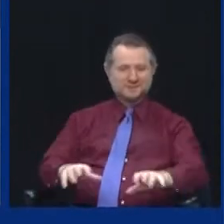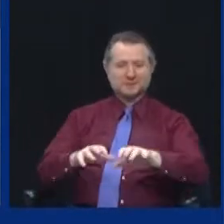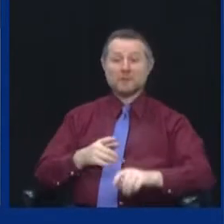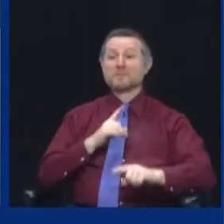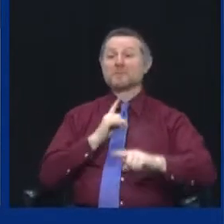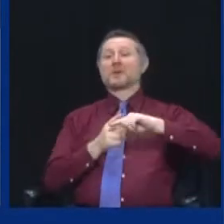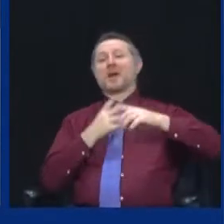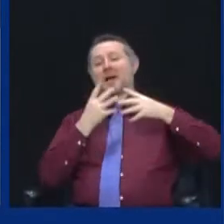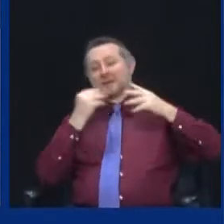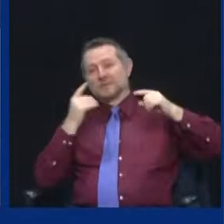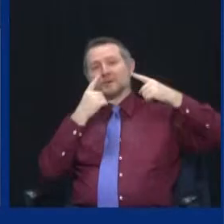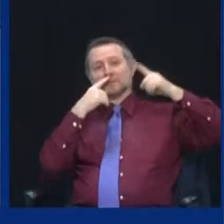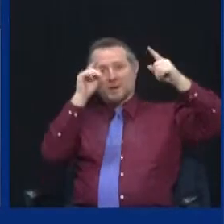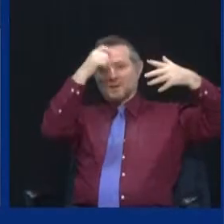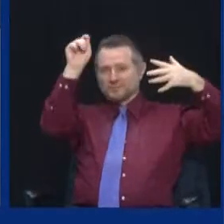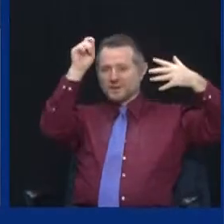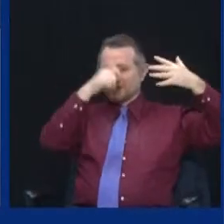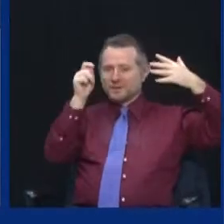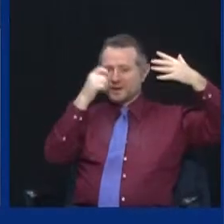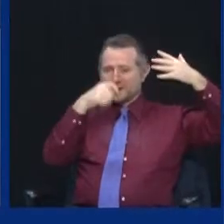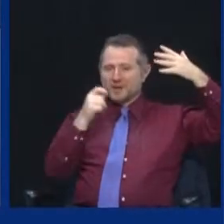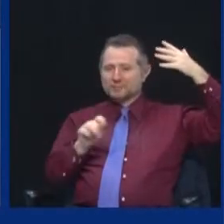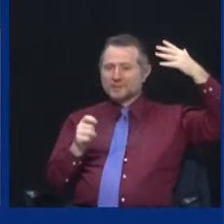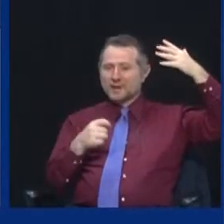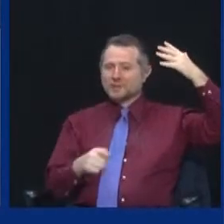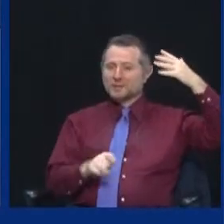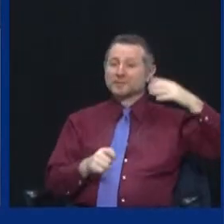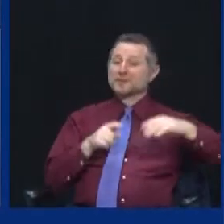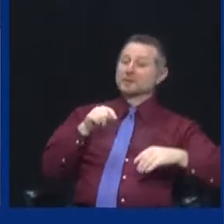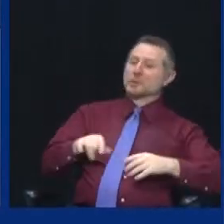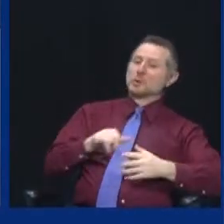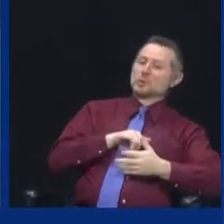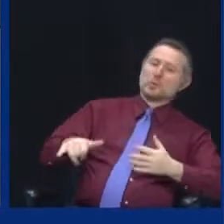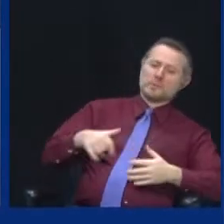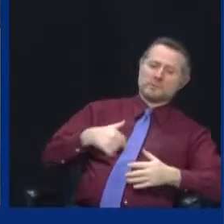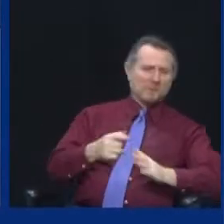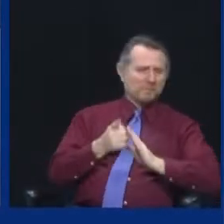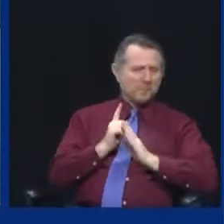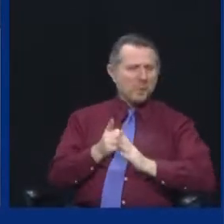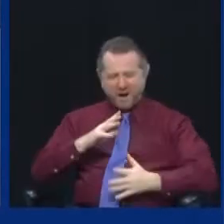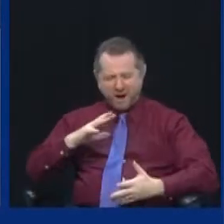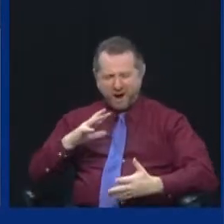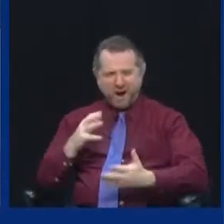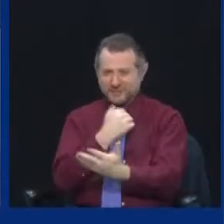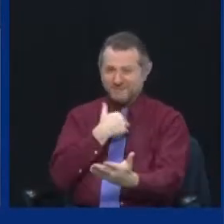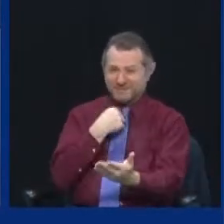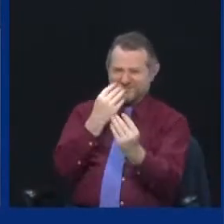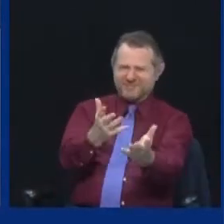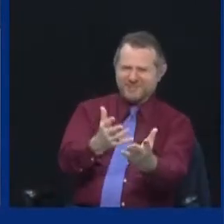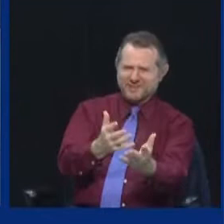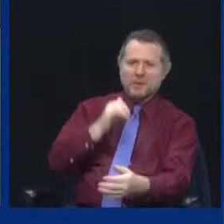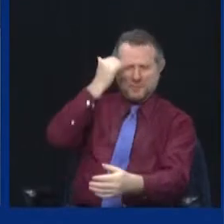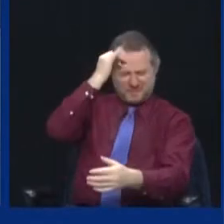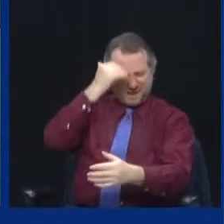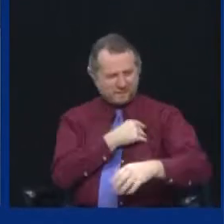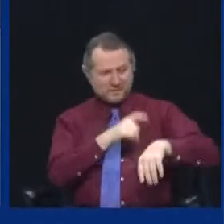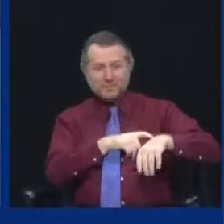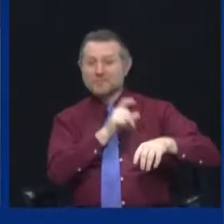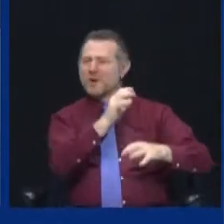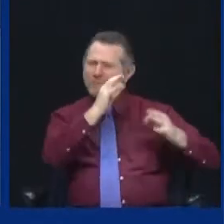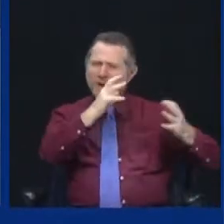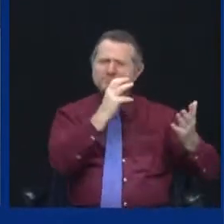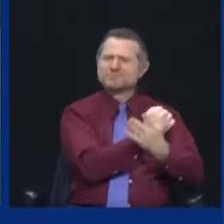accomplishment. There's a moment for New York, and there's a moment for Buffalo. Seize